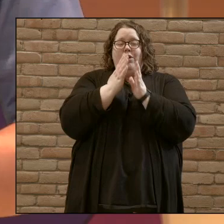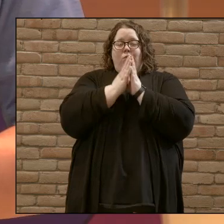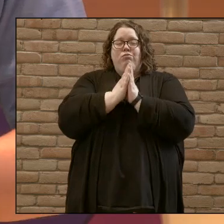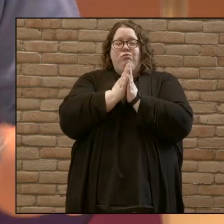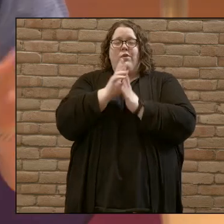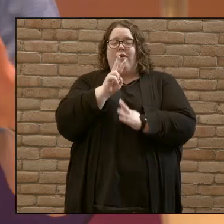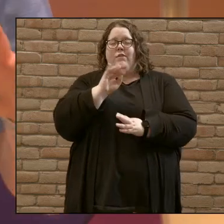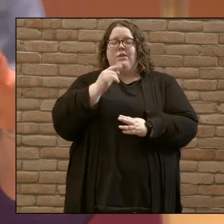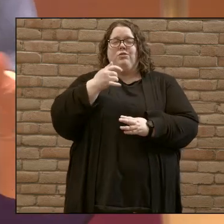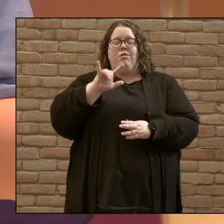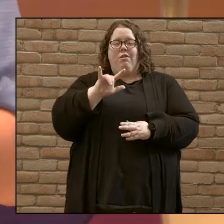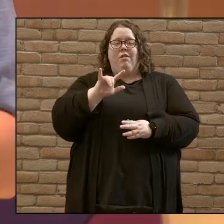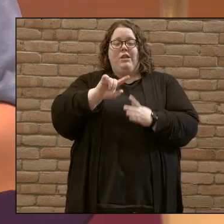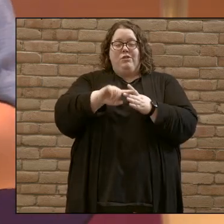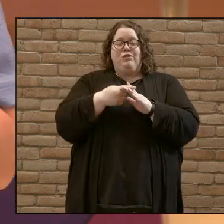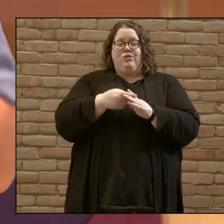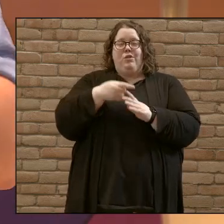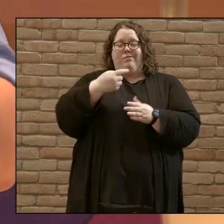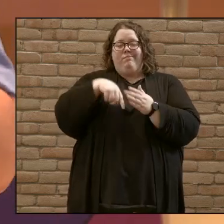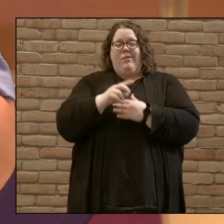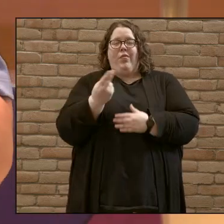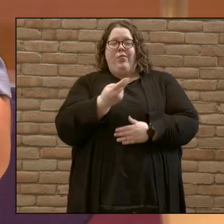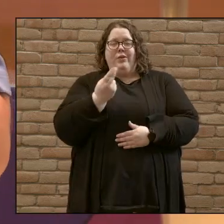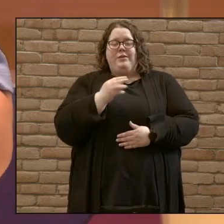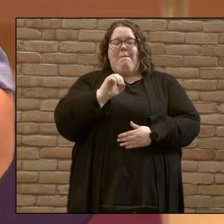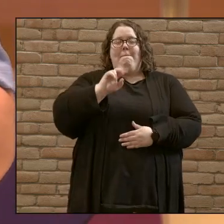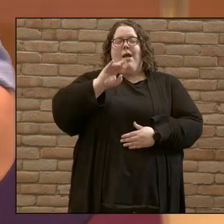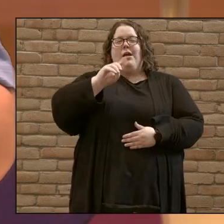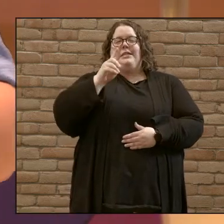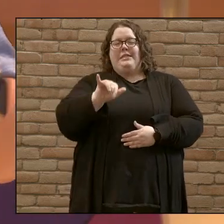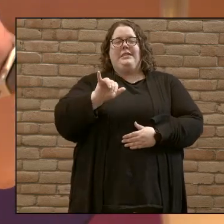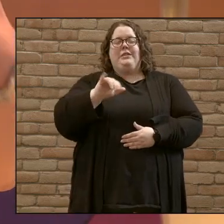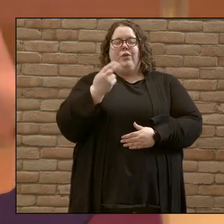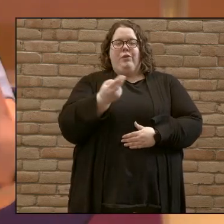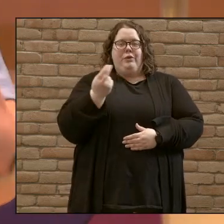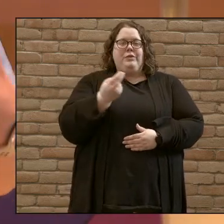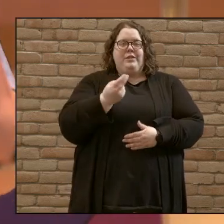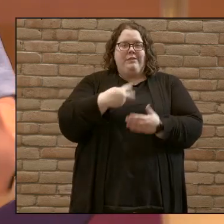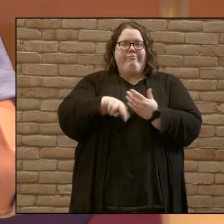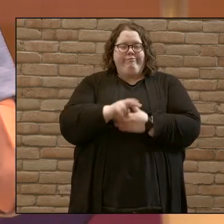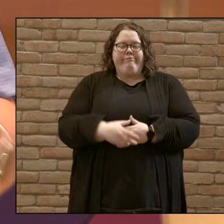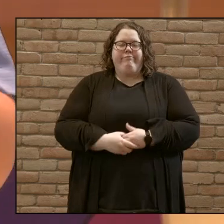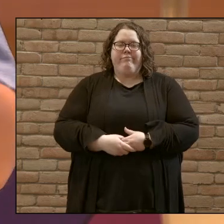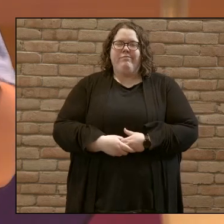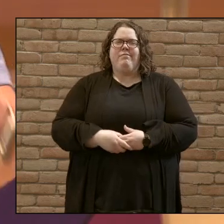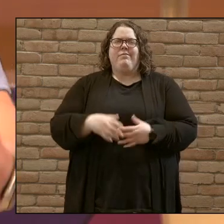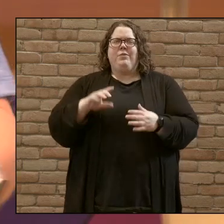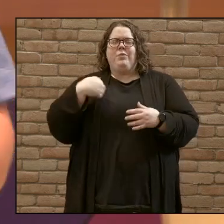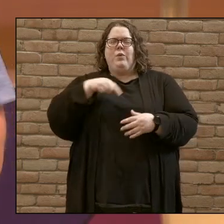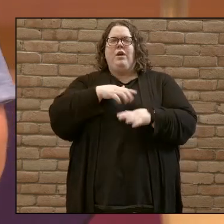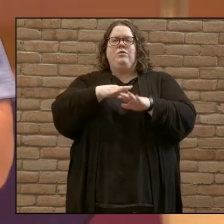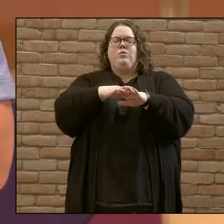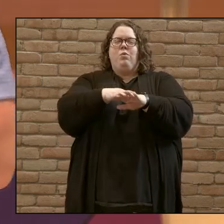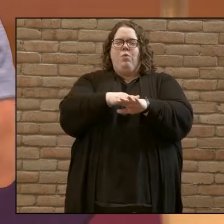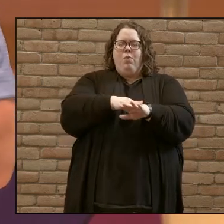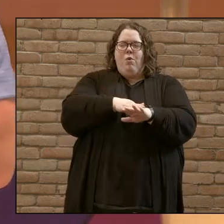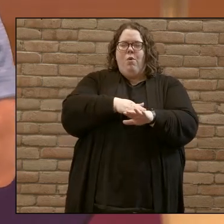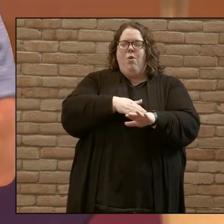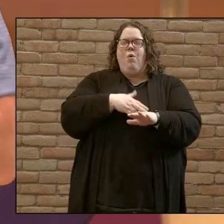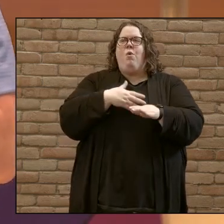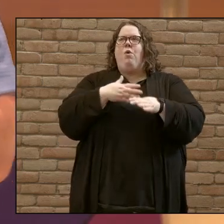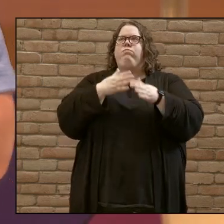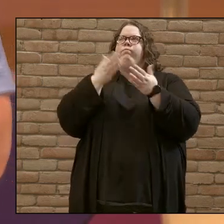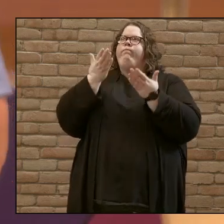Thursday after service. What a great chance for us to slow down and to go to the Lord in prayer for all the things that are on our